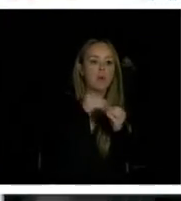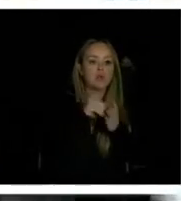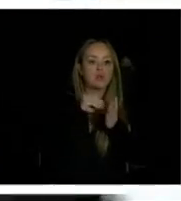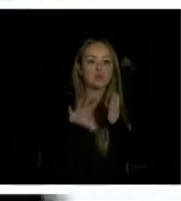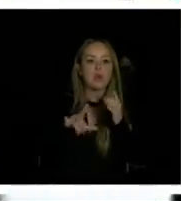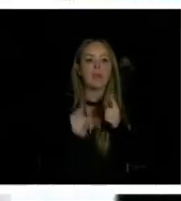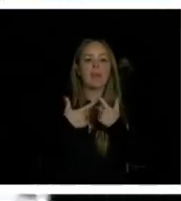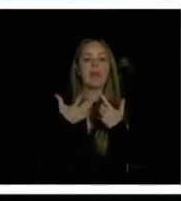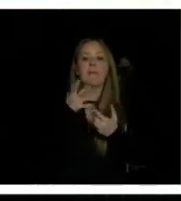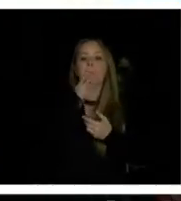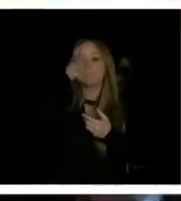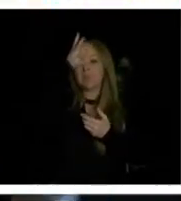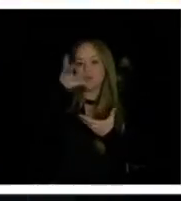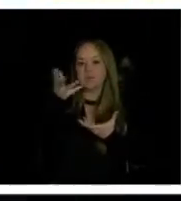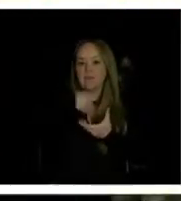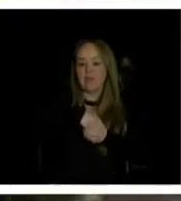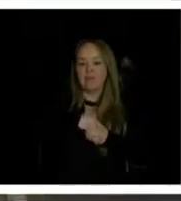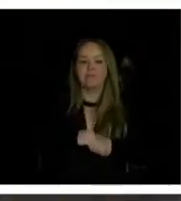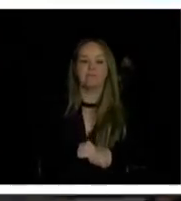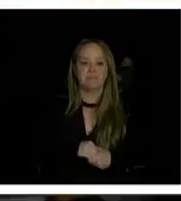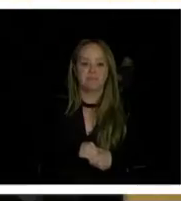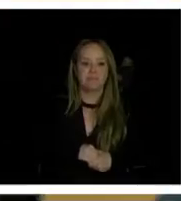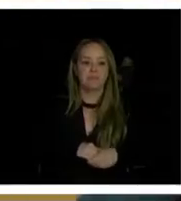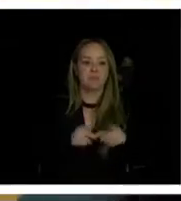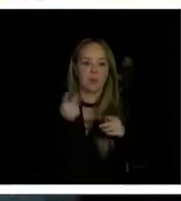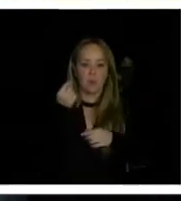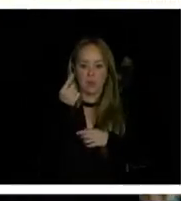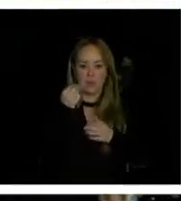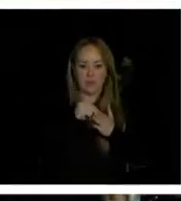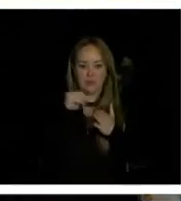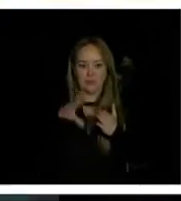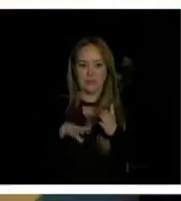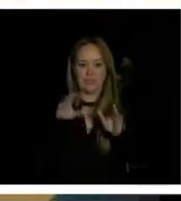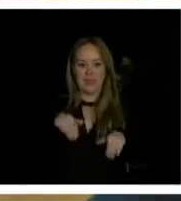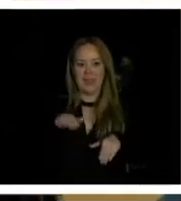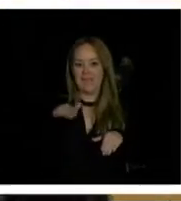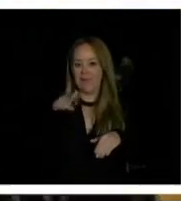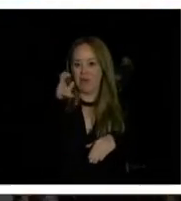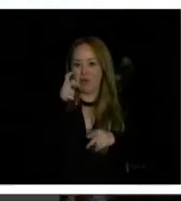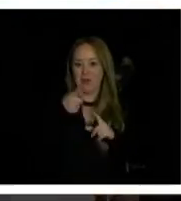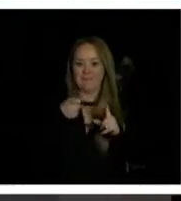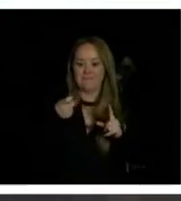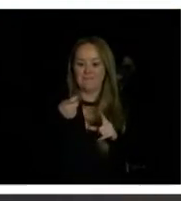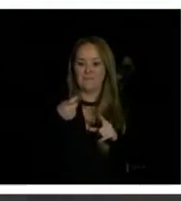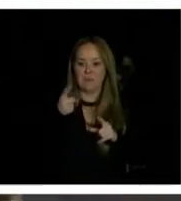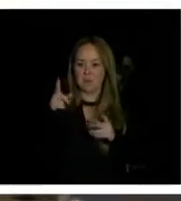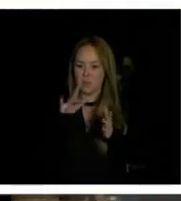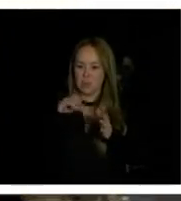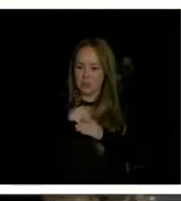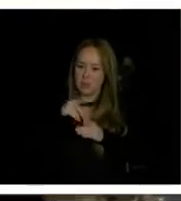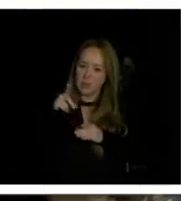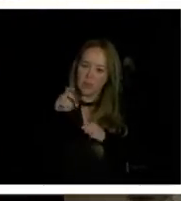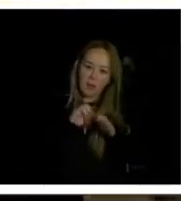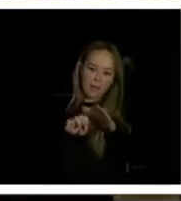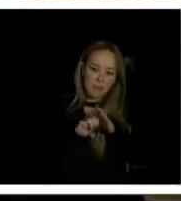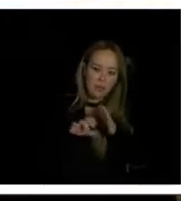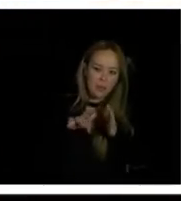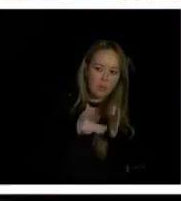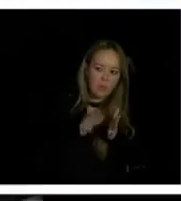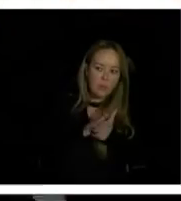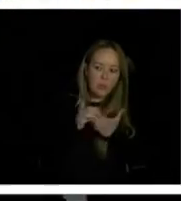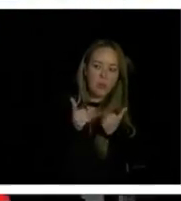we'll get some parents involved here. All right, one more student. I haven't heard from one of our, you were elementary or middle